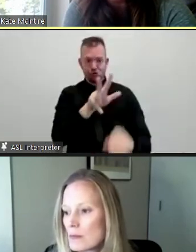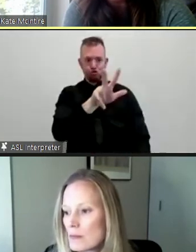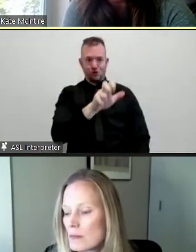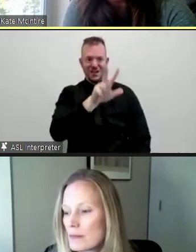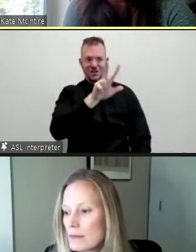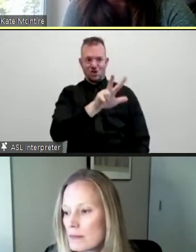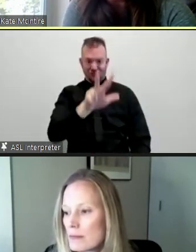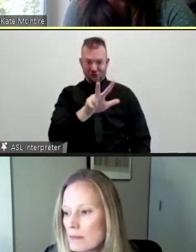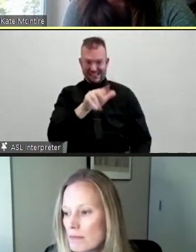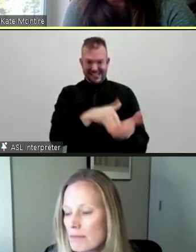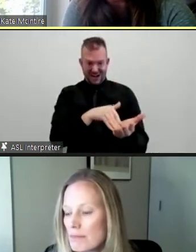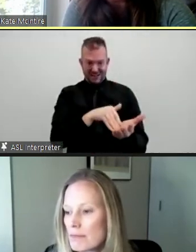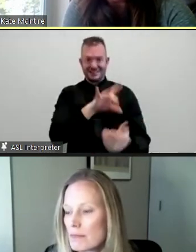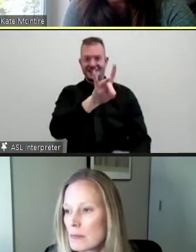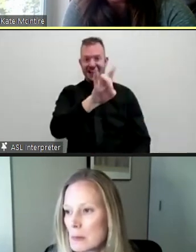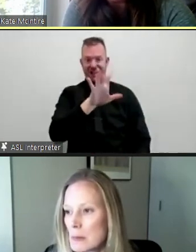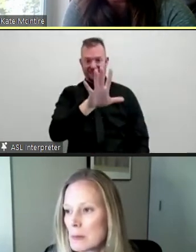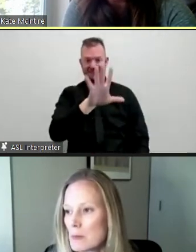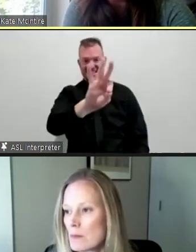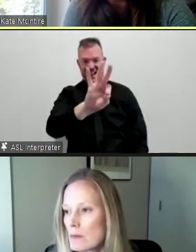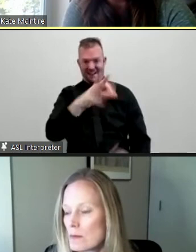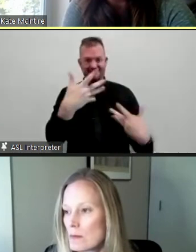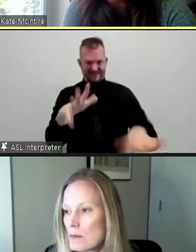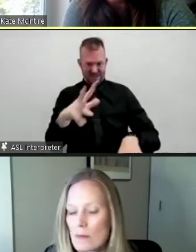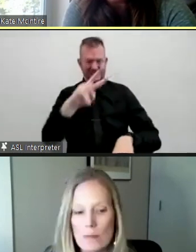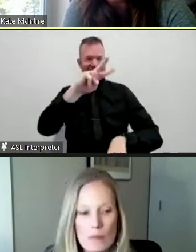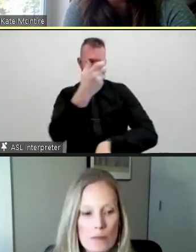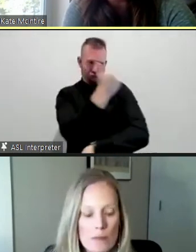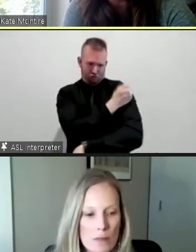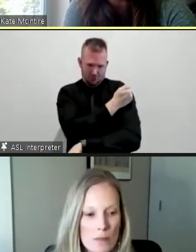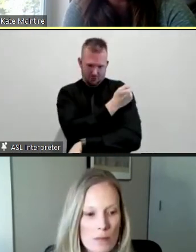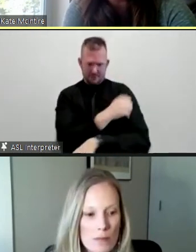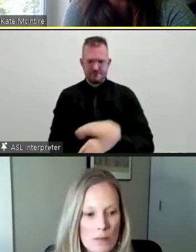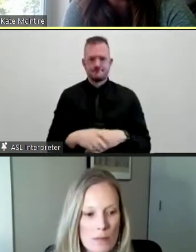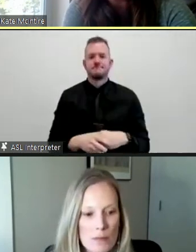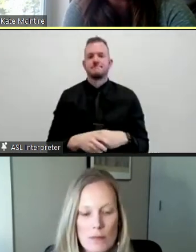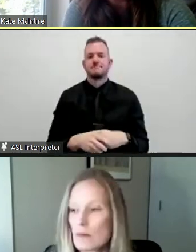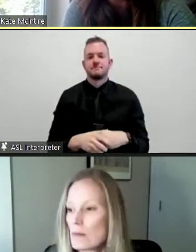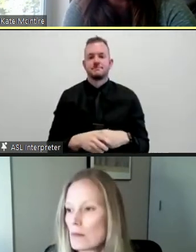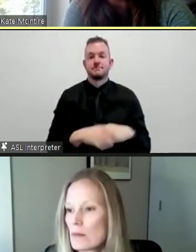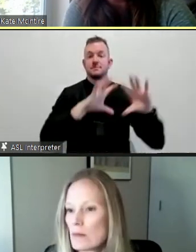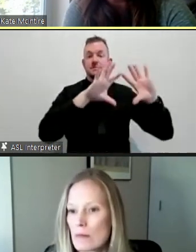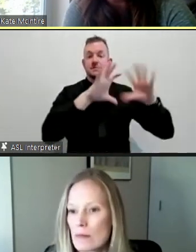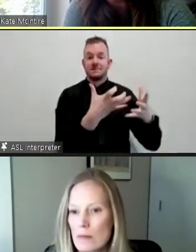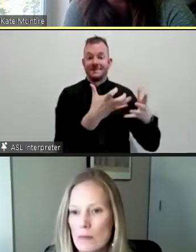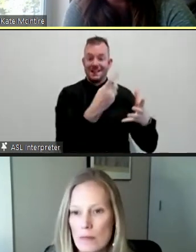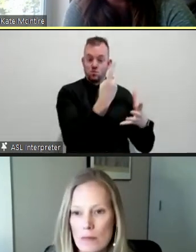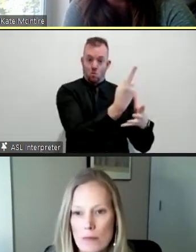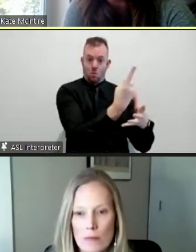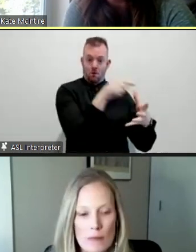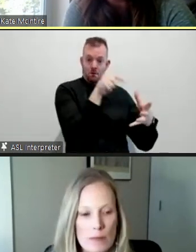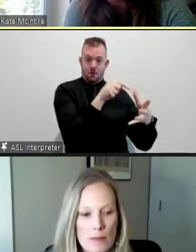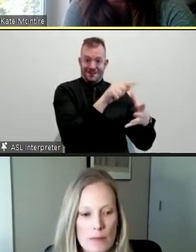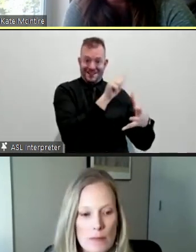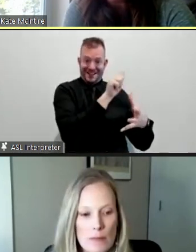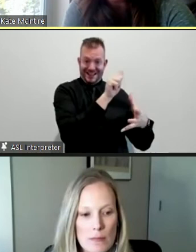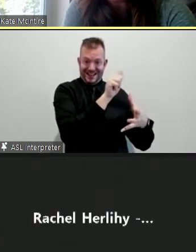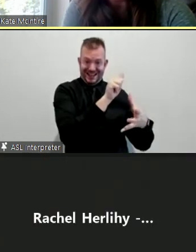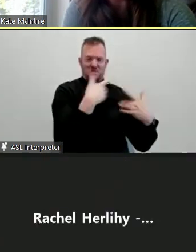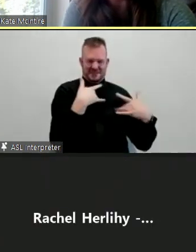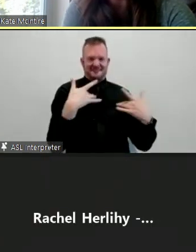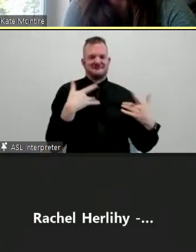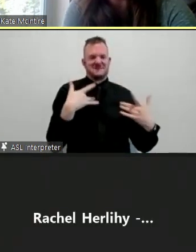333,859. In phase 1A, we are confident that everyone who in the healthcare worker group was